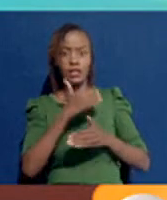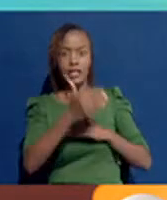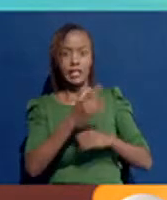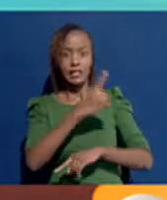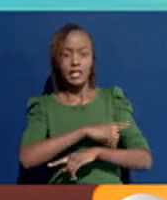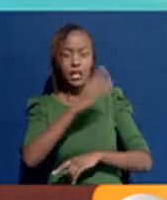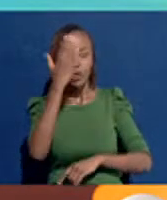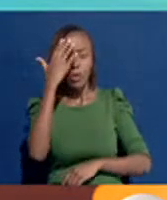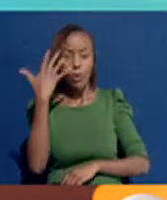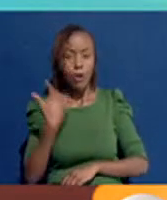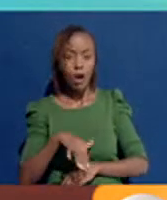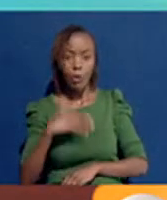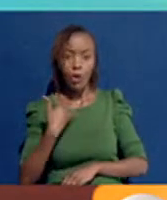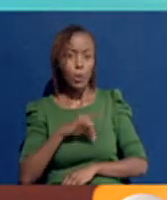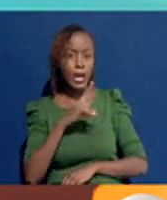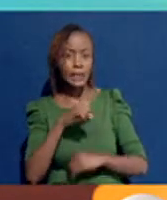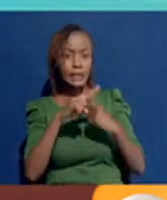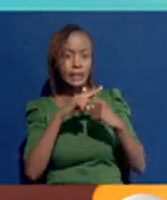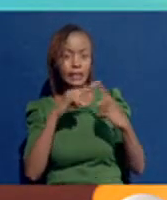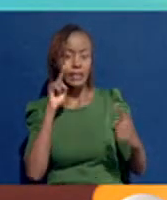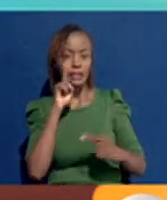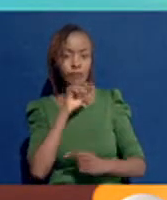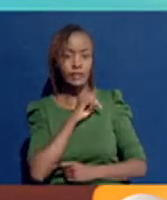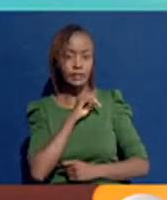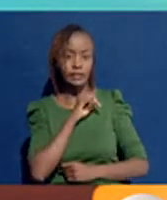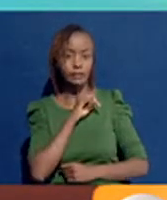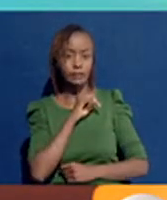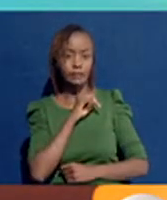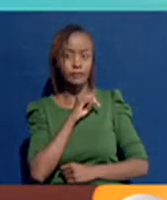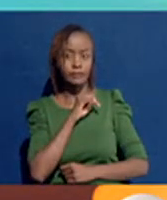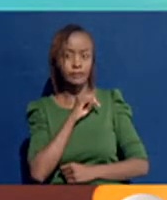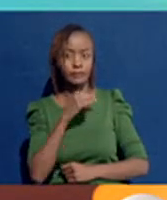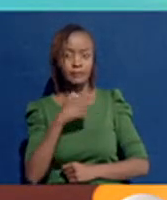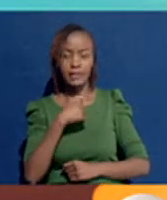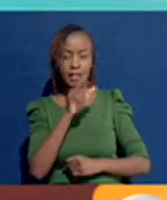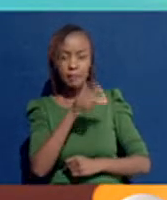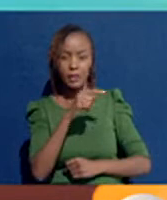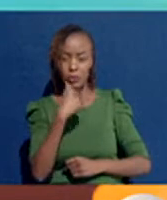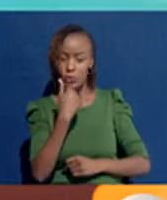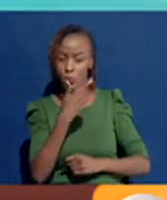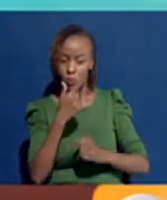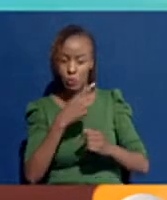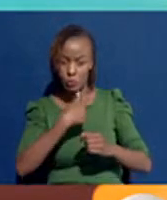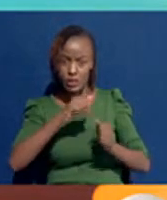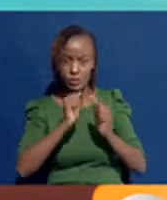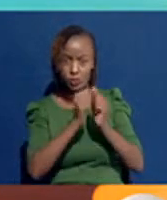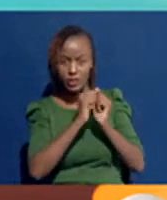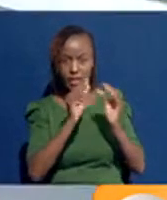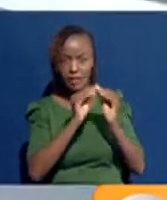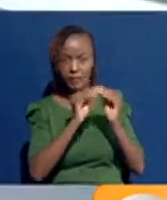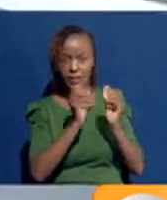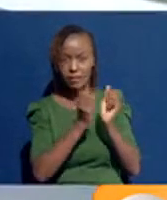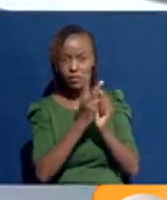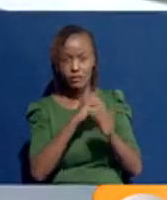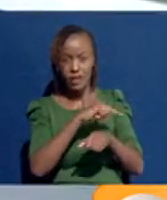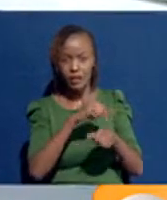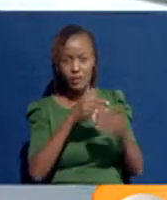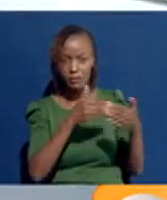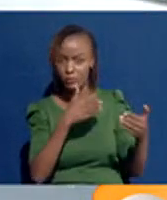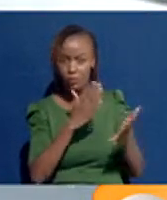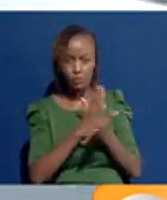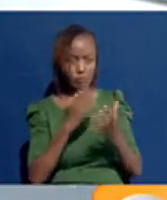out that Eric was no more, and the person I was with him about 12 hours ago. Yeah. Yes. Yeah. We certainly